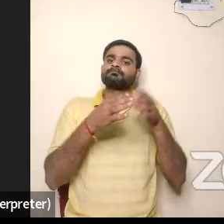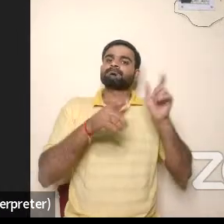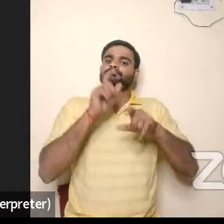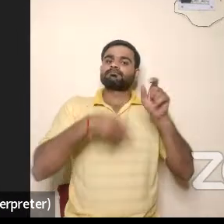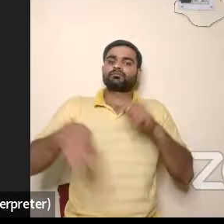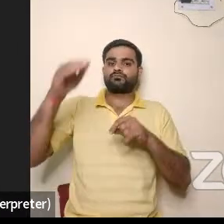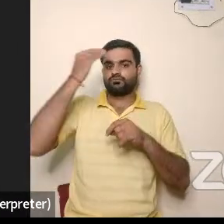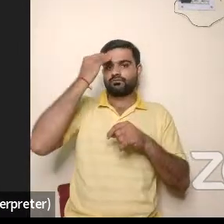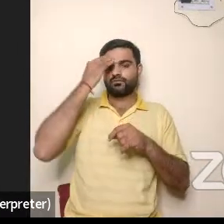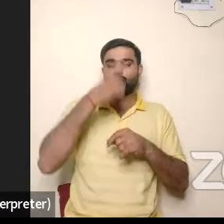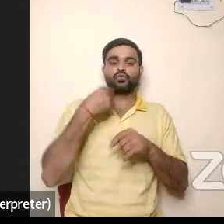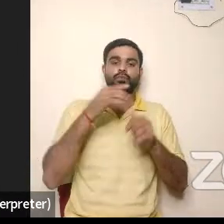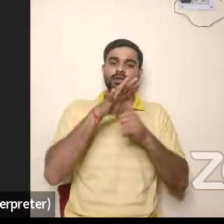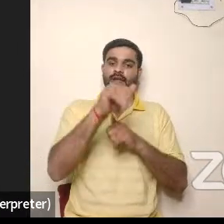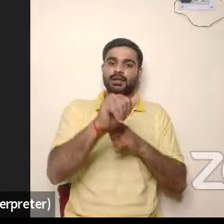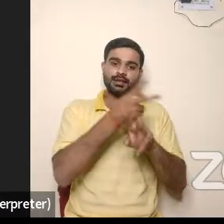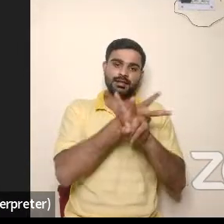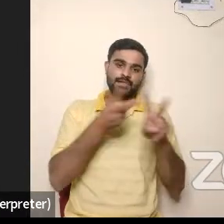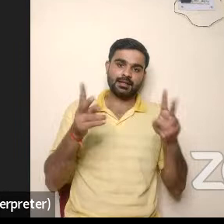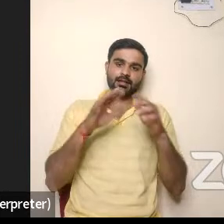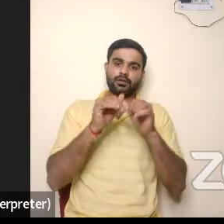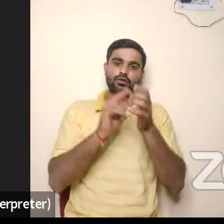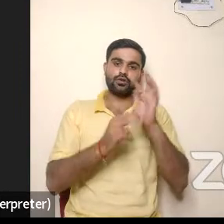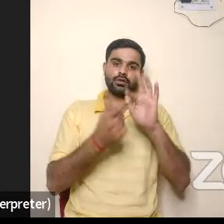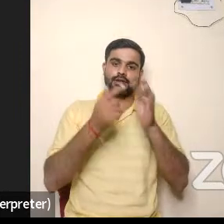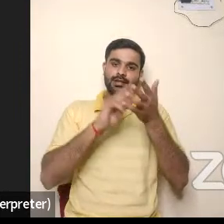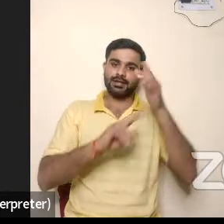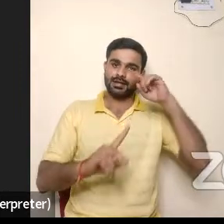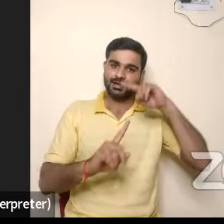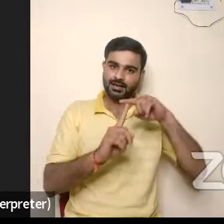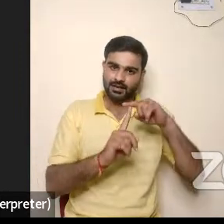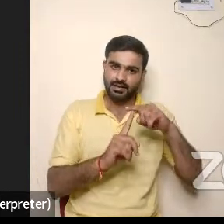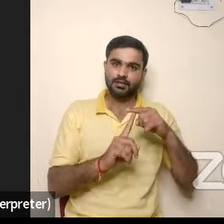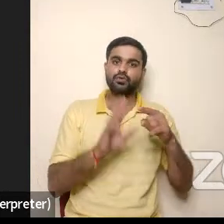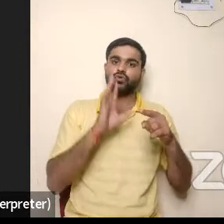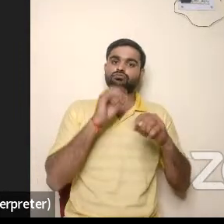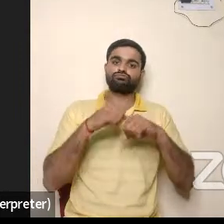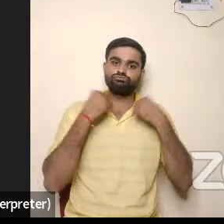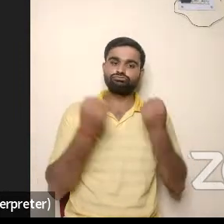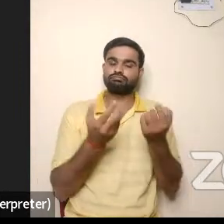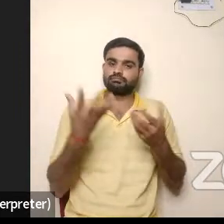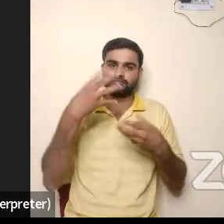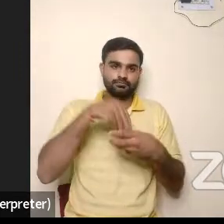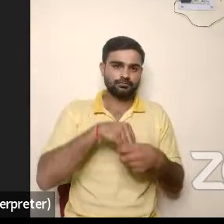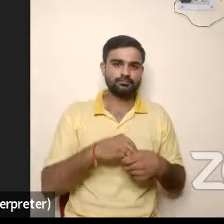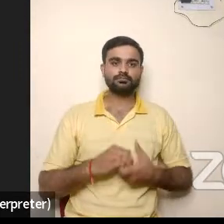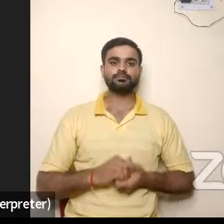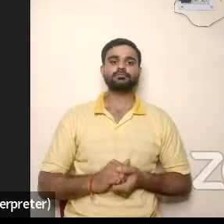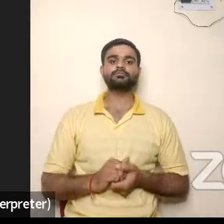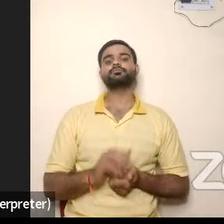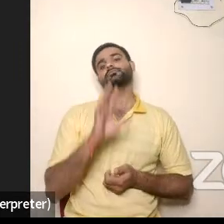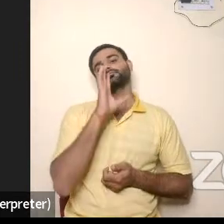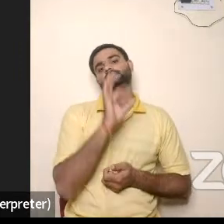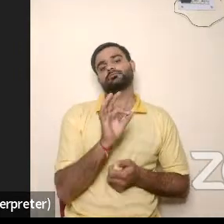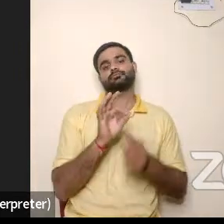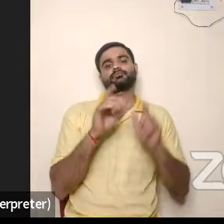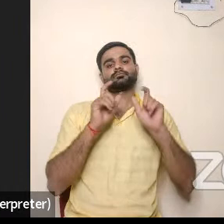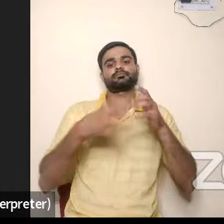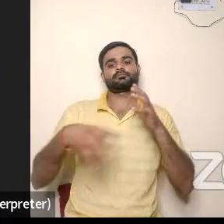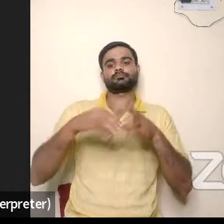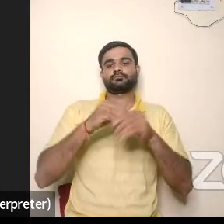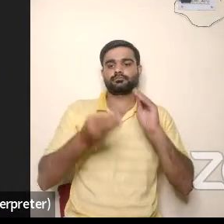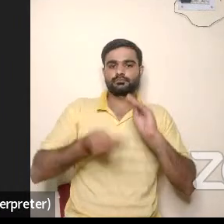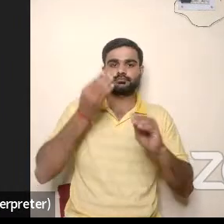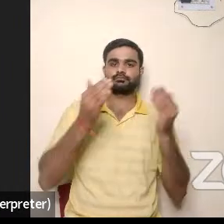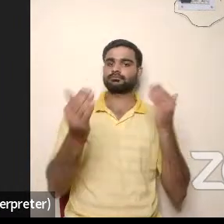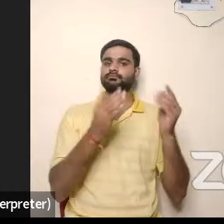who are accessing this kind of content, and activate them into actually taking this up with